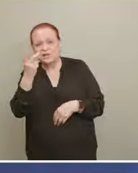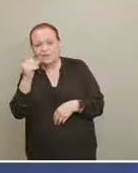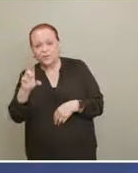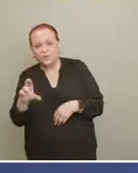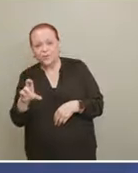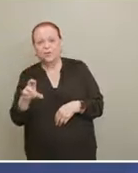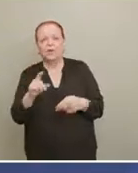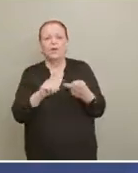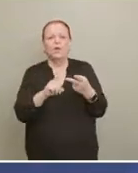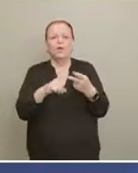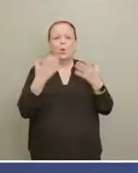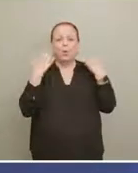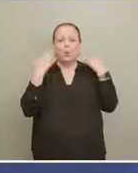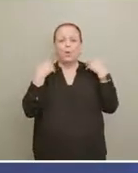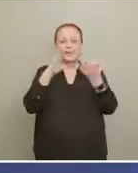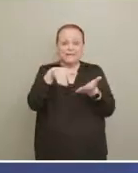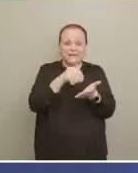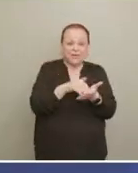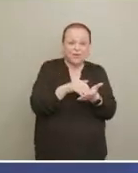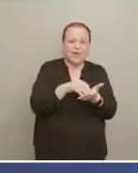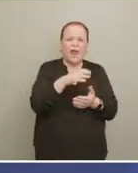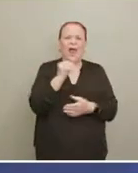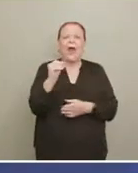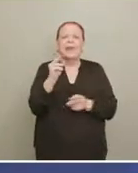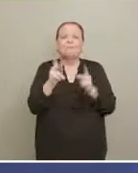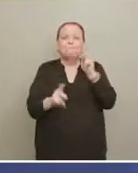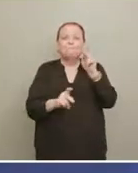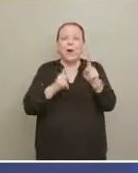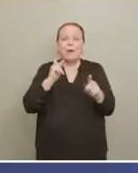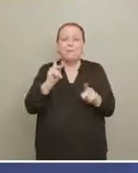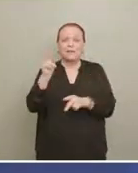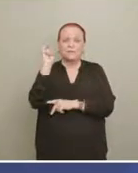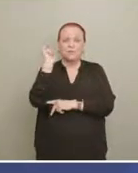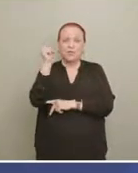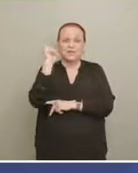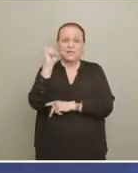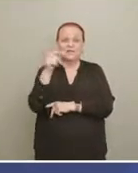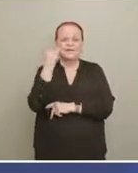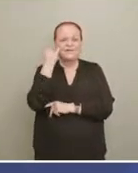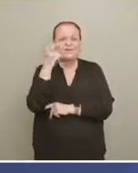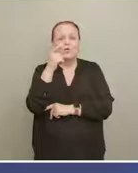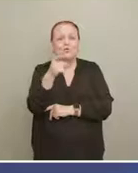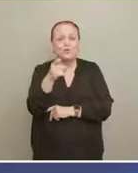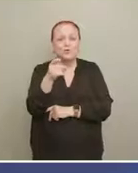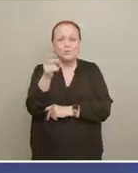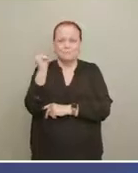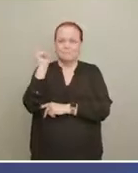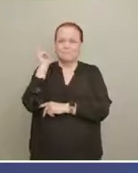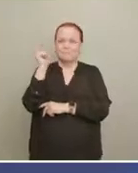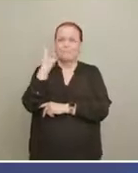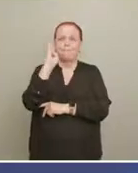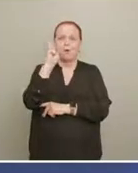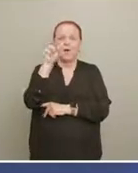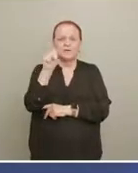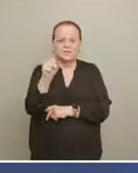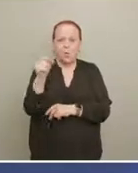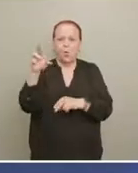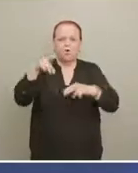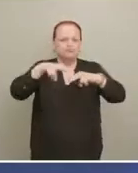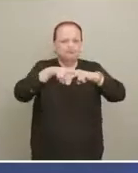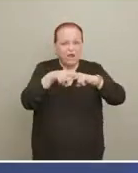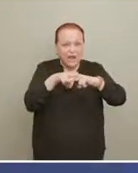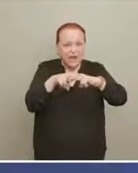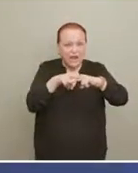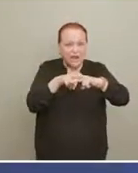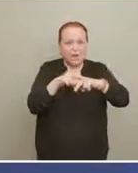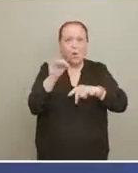et cetera, and public transit. Now that's very important. If you are in the bus station, train station, or